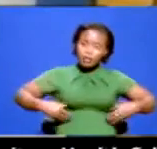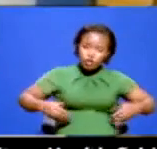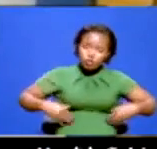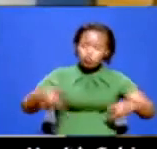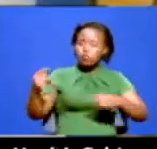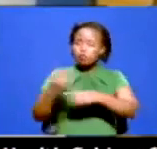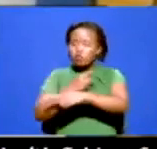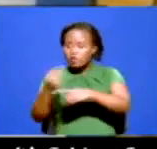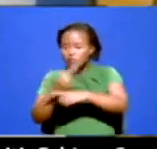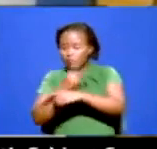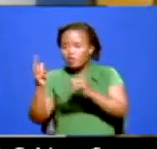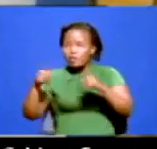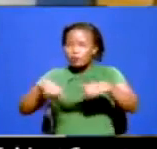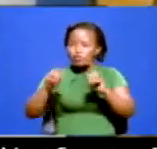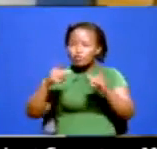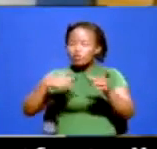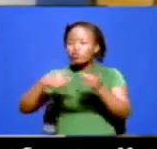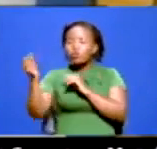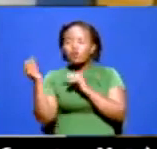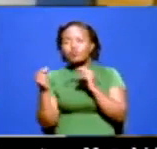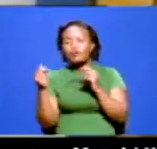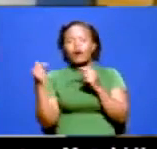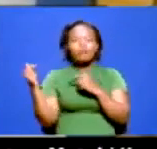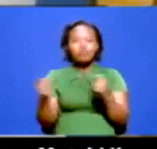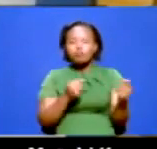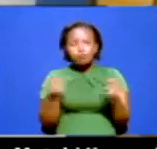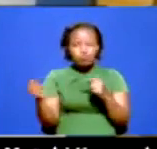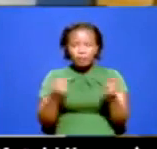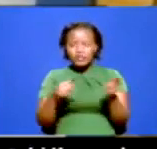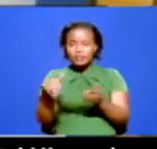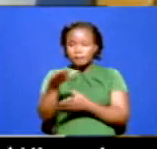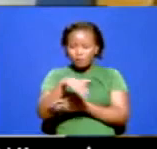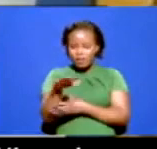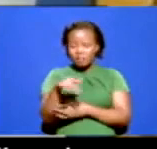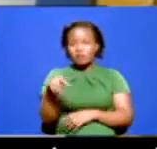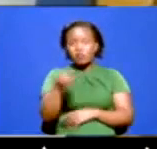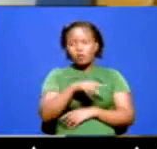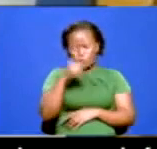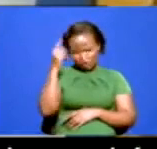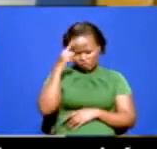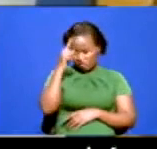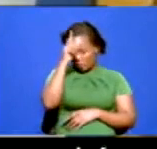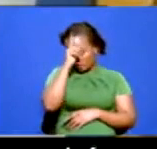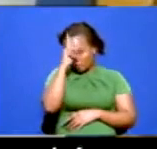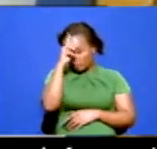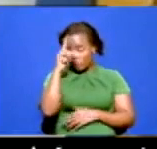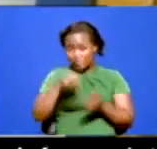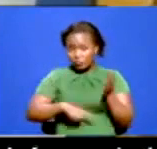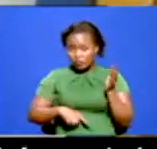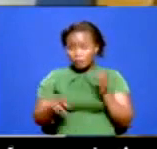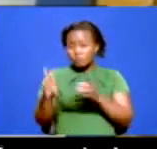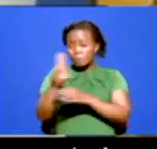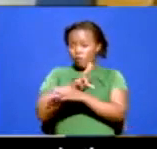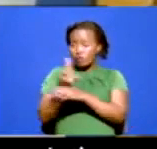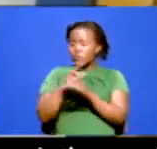them to go to the front. So we think very seriously that making use of these